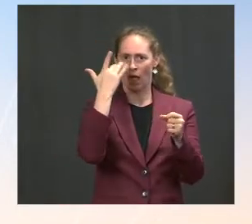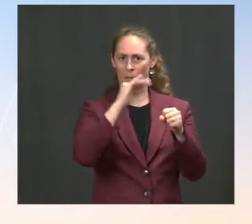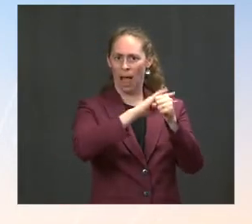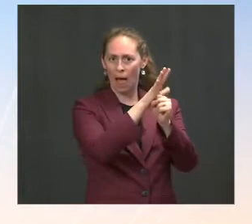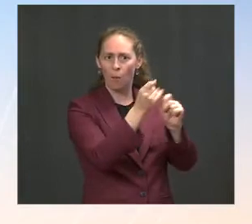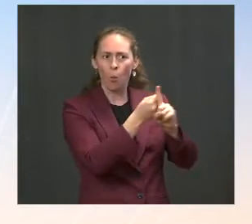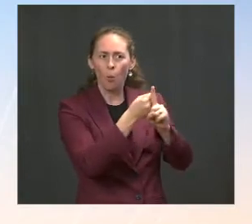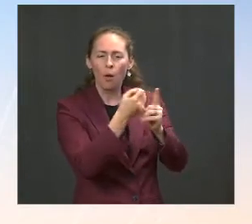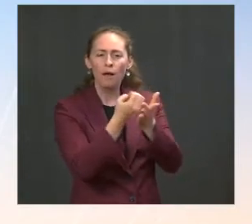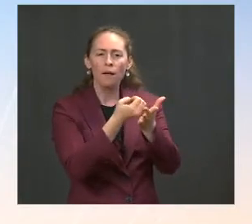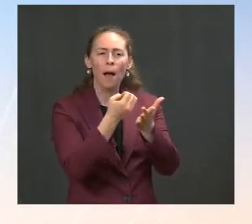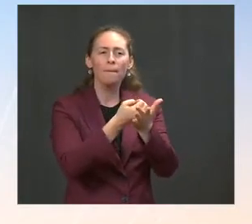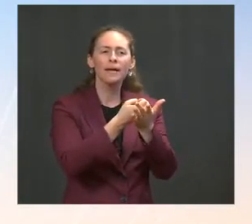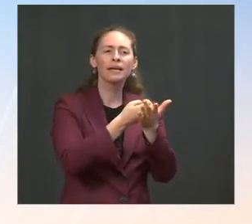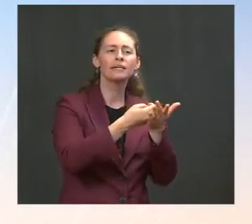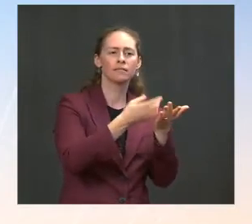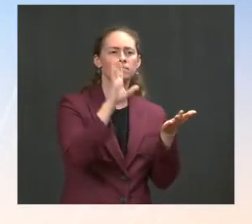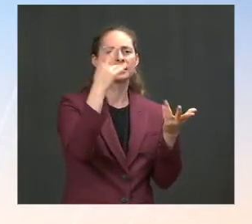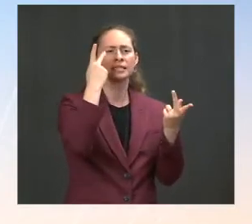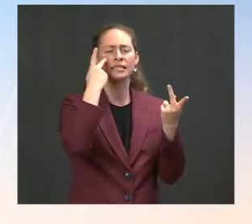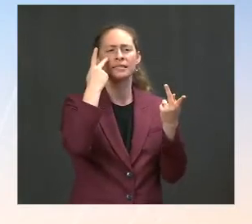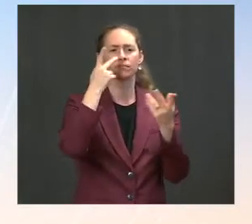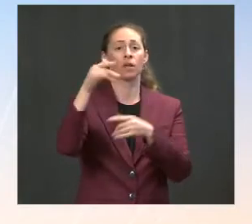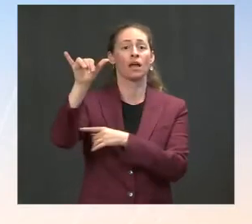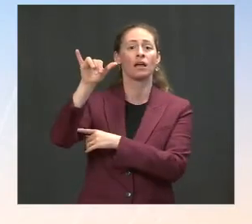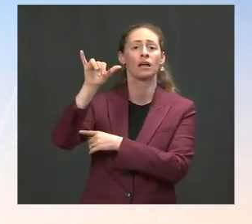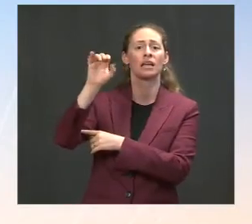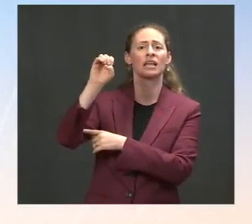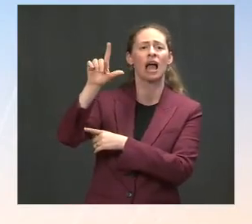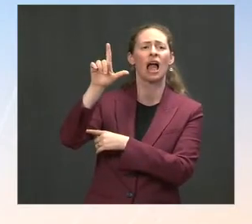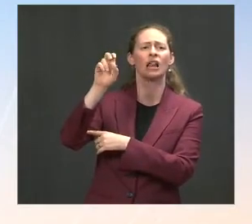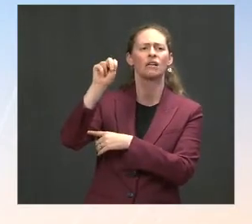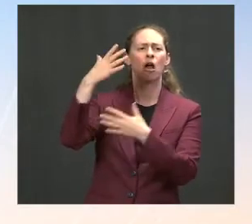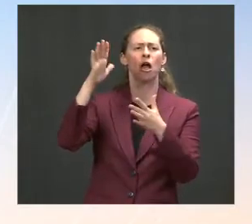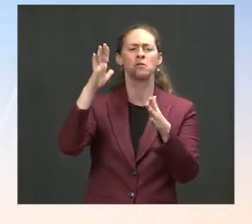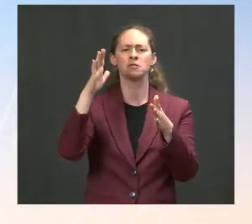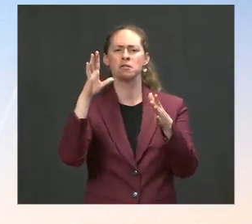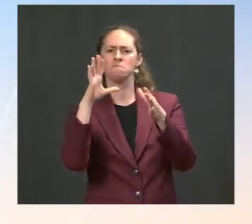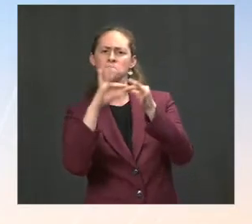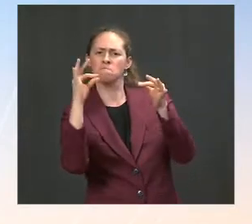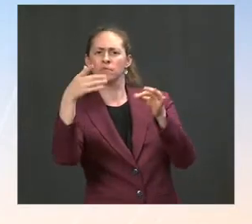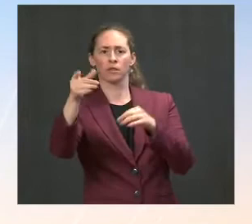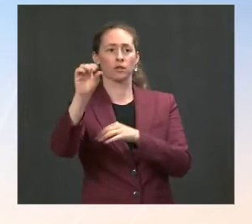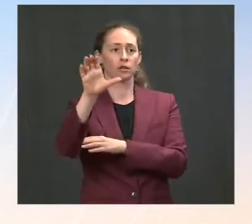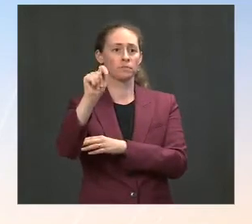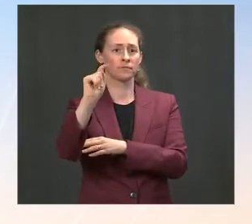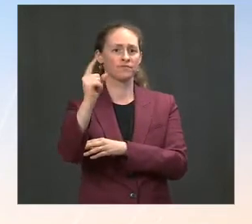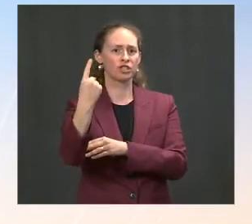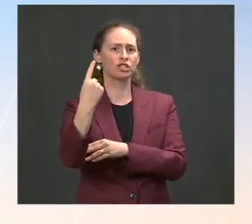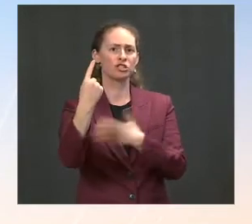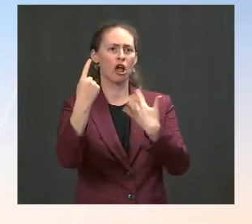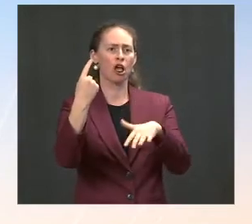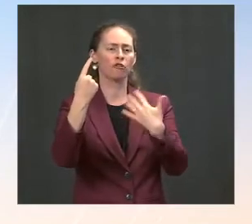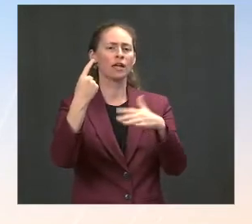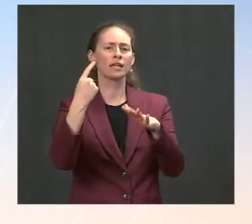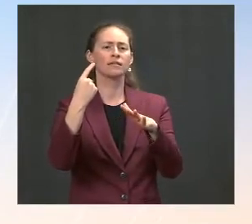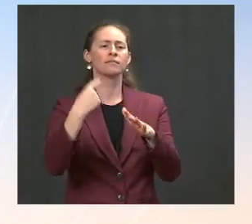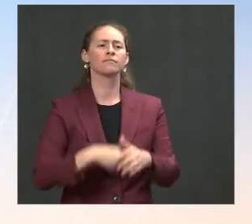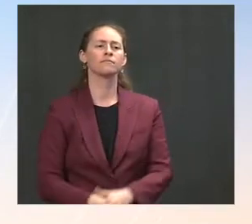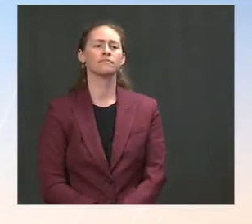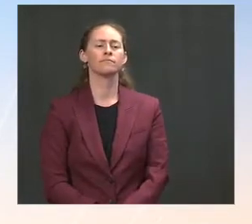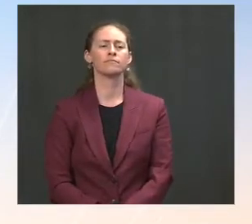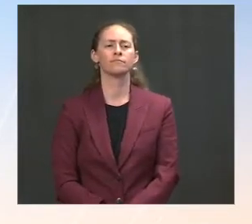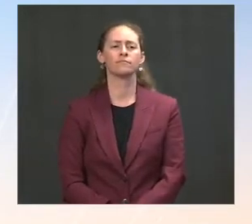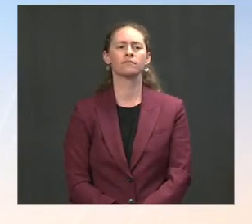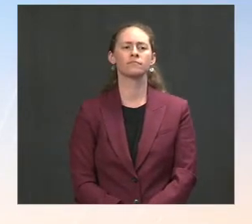she was referenced in there, or the October 1st date, I should say, was referenced, was because there's a very large reduction in the cash balance on October